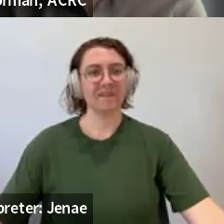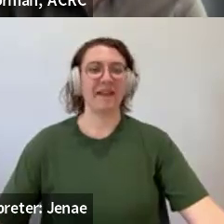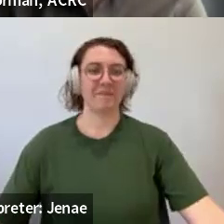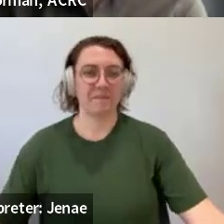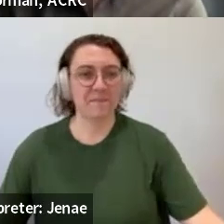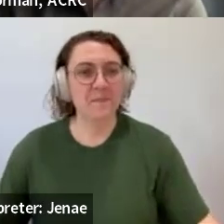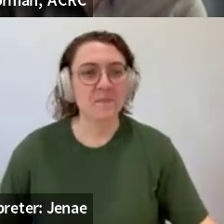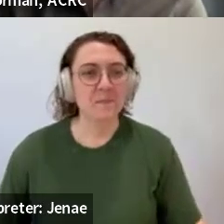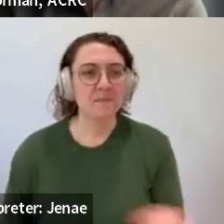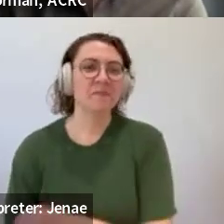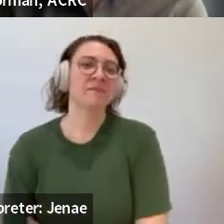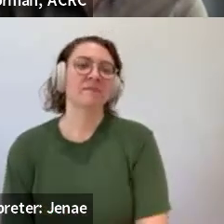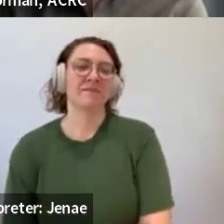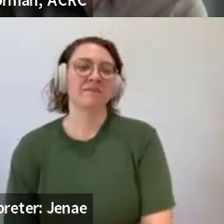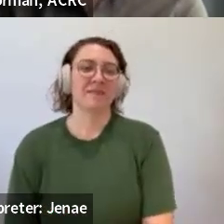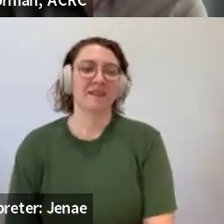Okay.